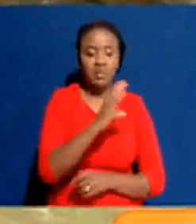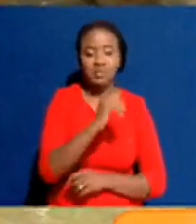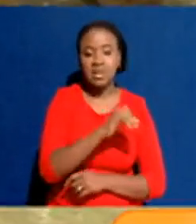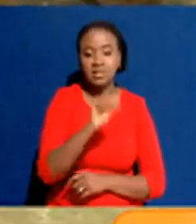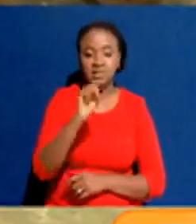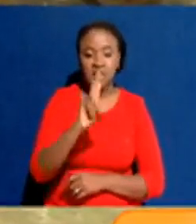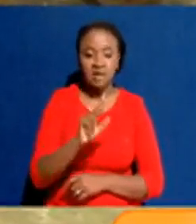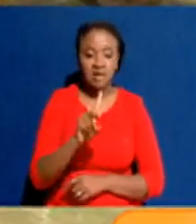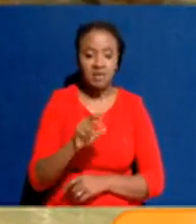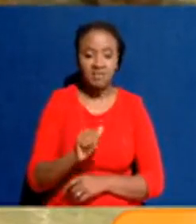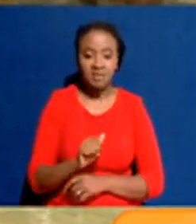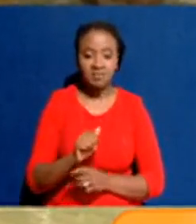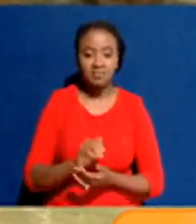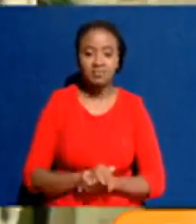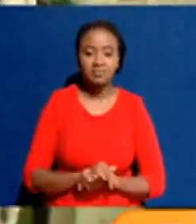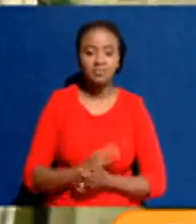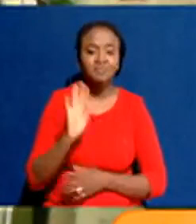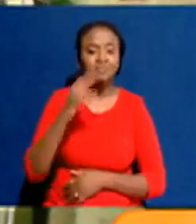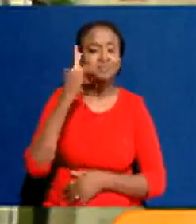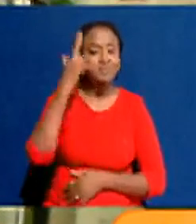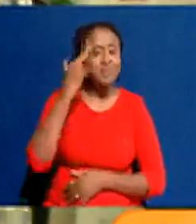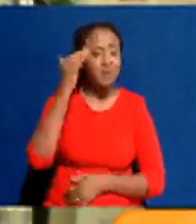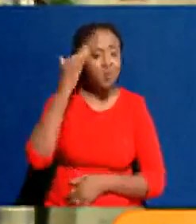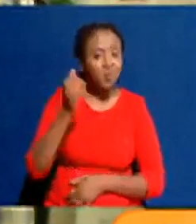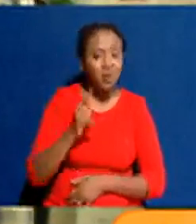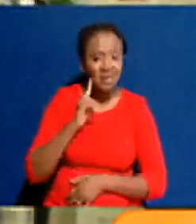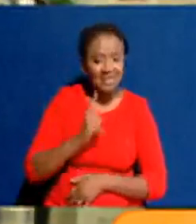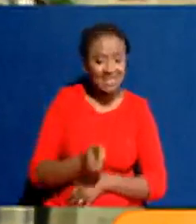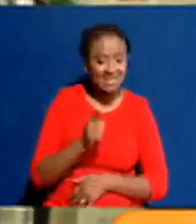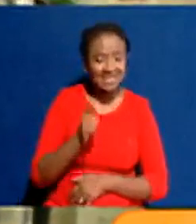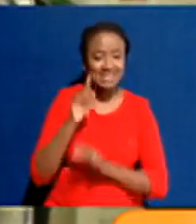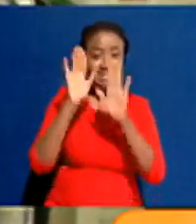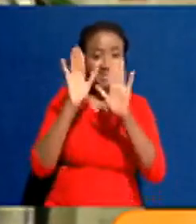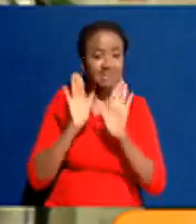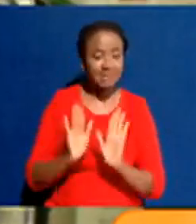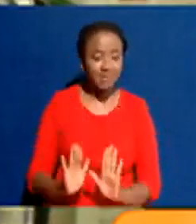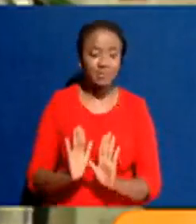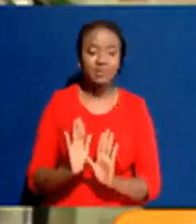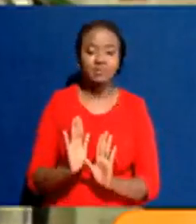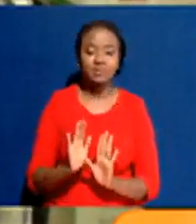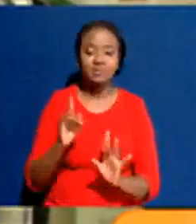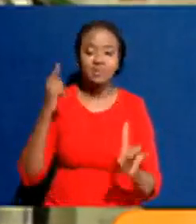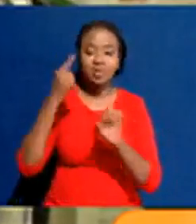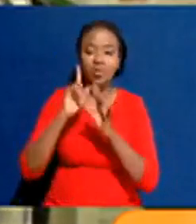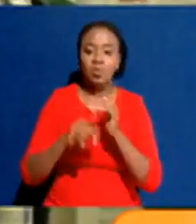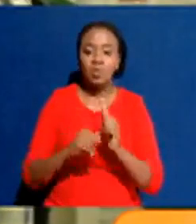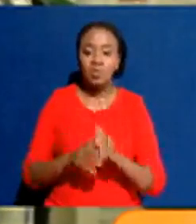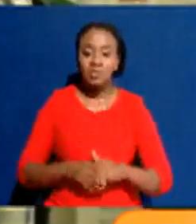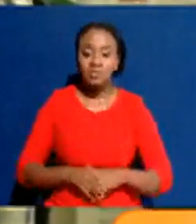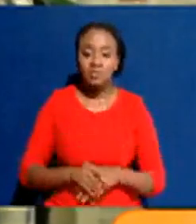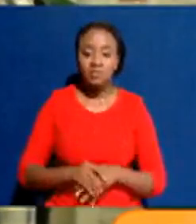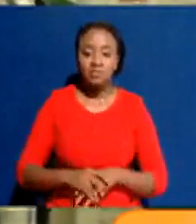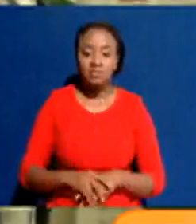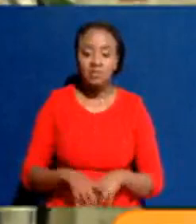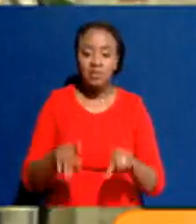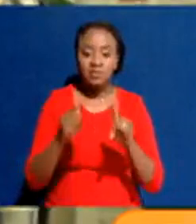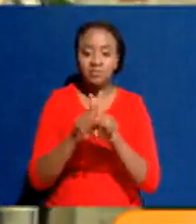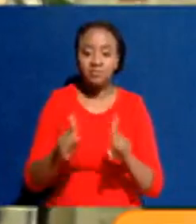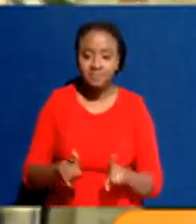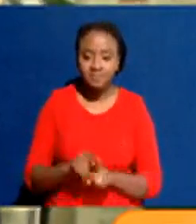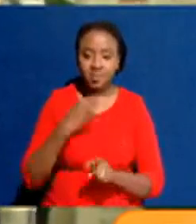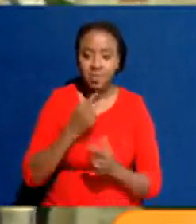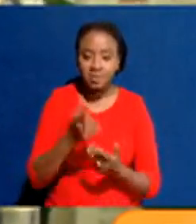in particular. The reason why this was important is to bring cassava into the national platform, because